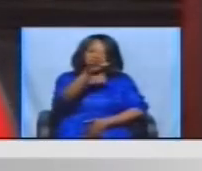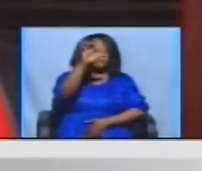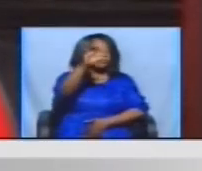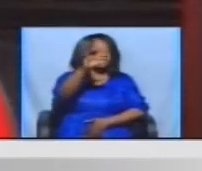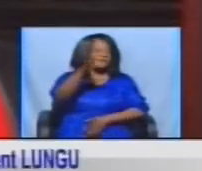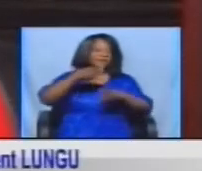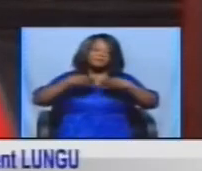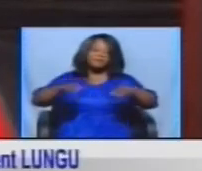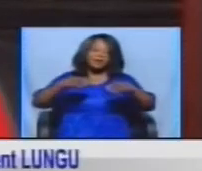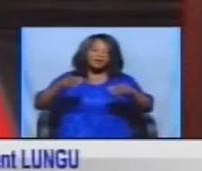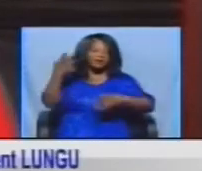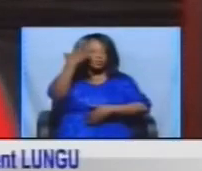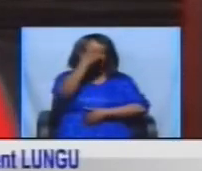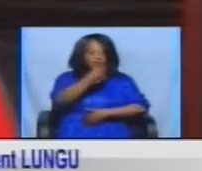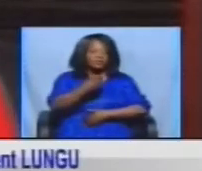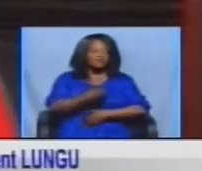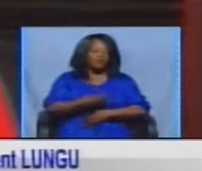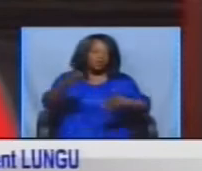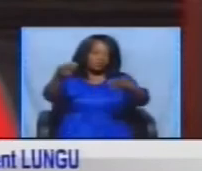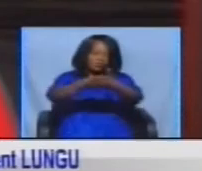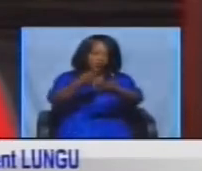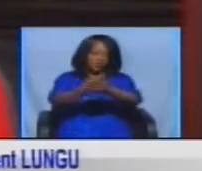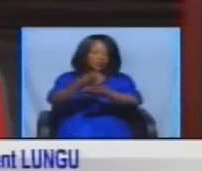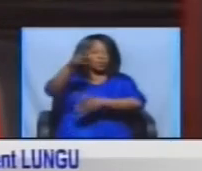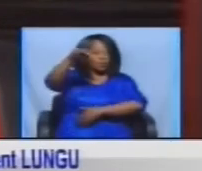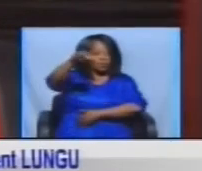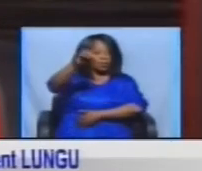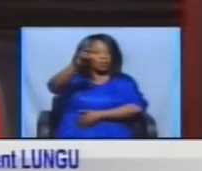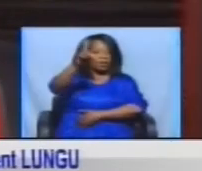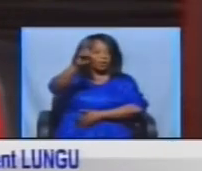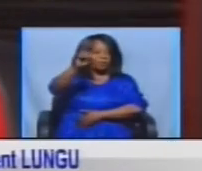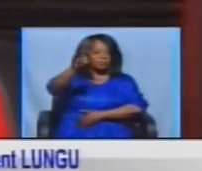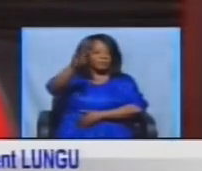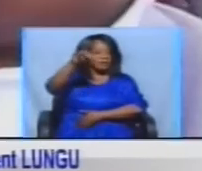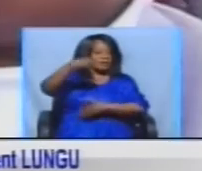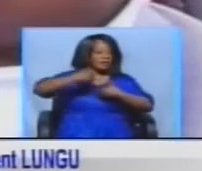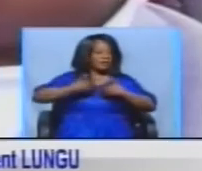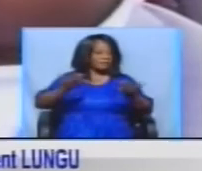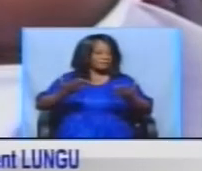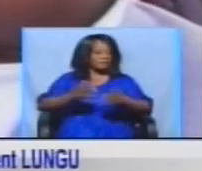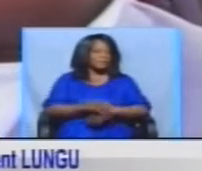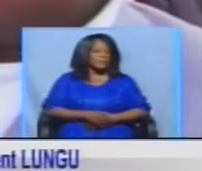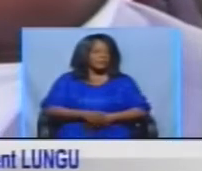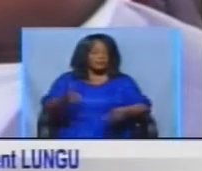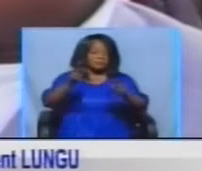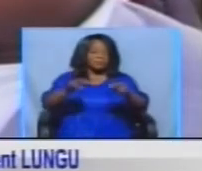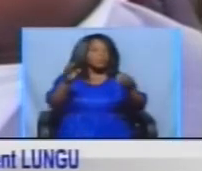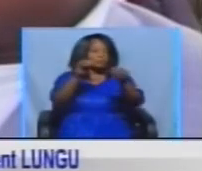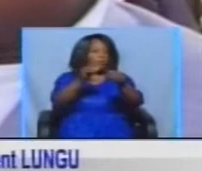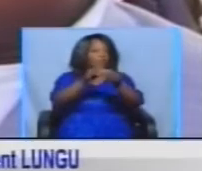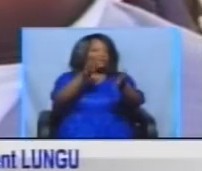market isume ya bamode ii leo abantu bale chetekero kwebati ayo twala kwata ya